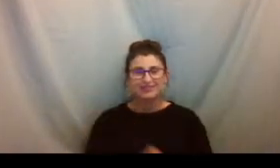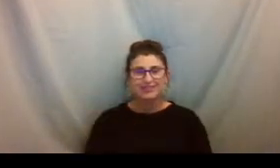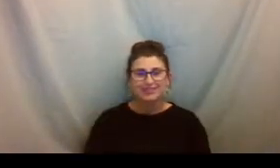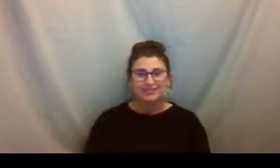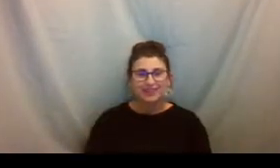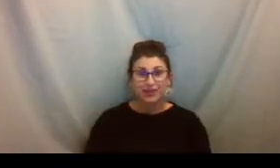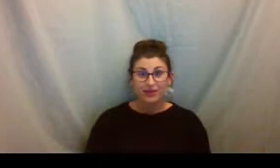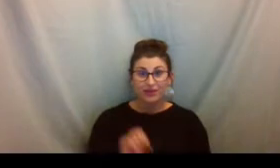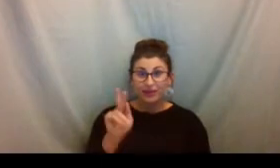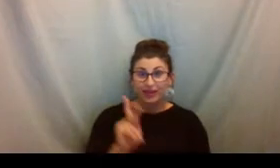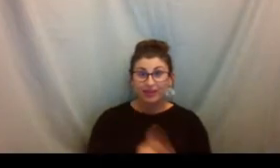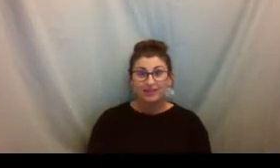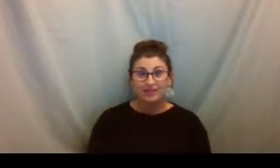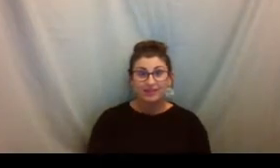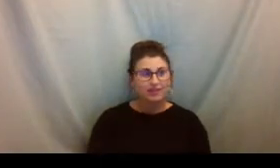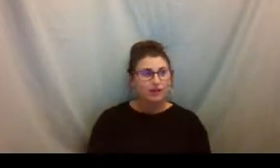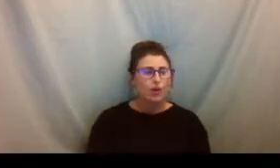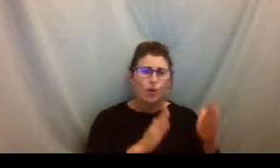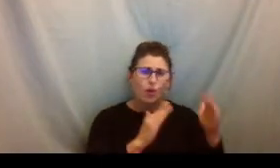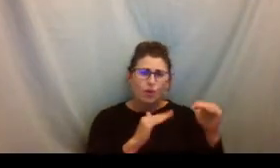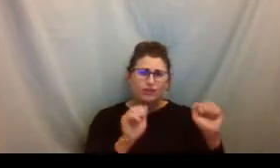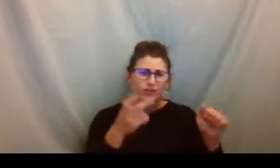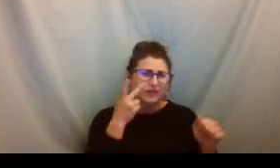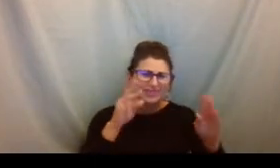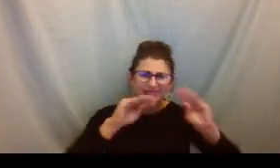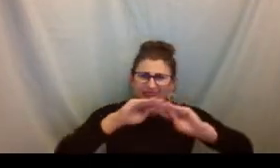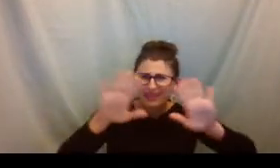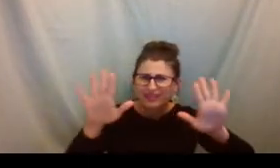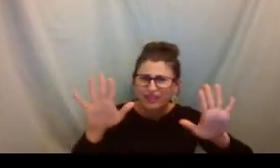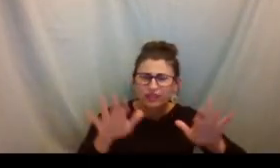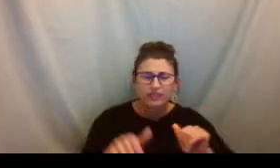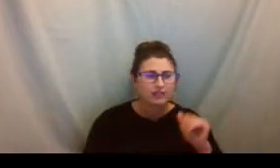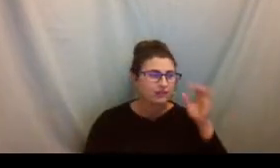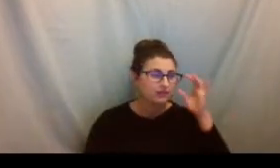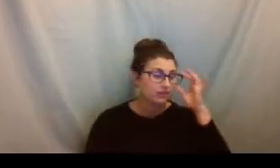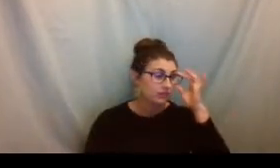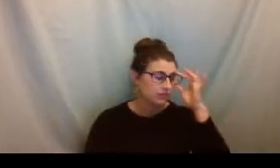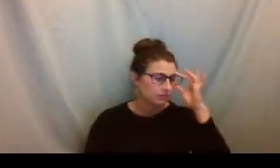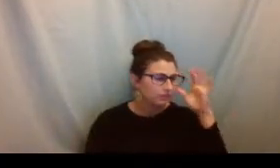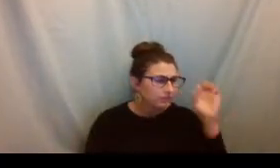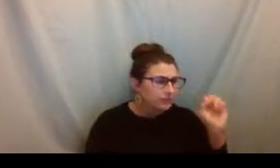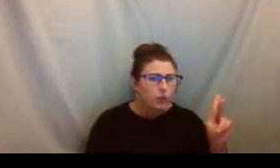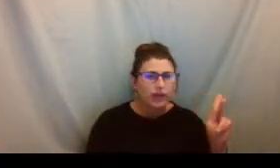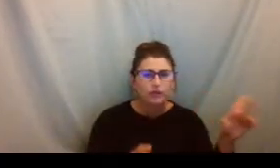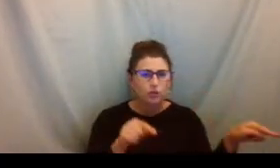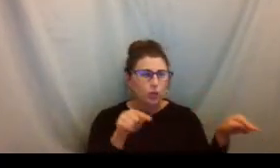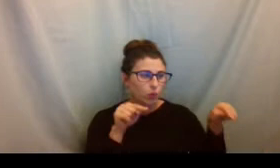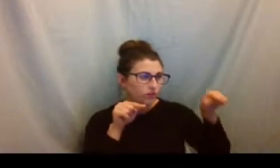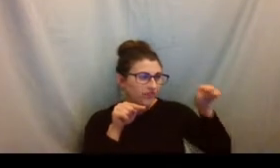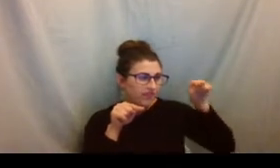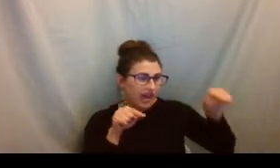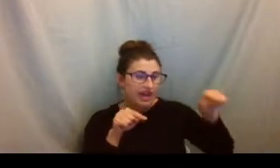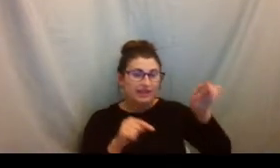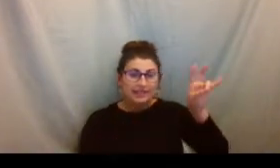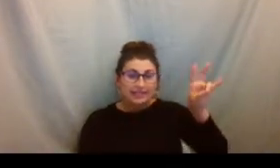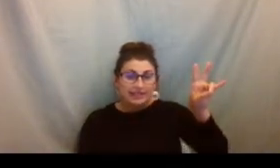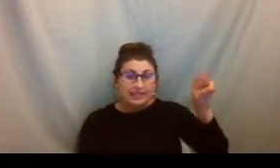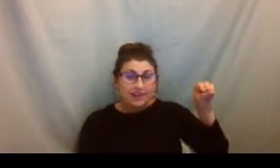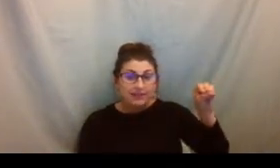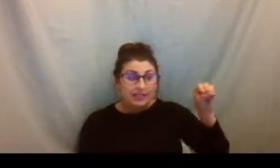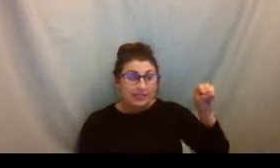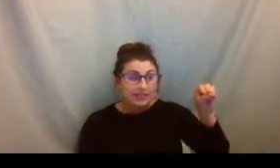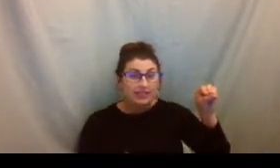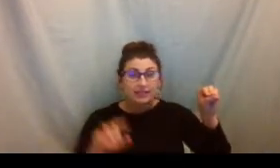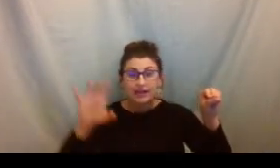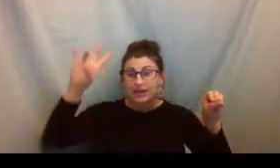degrees. Okay, hopefully you can see that clearly. Alright, so over here, if this is